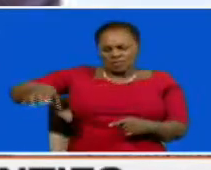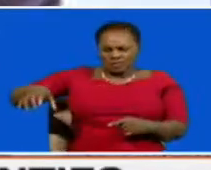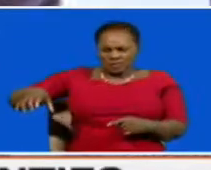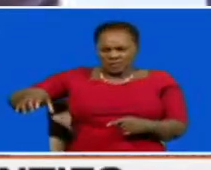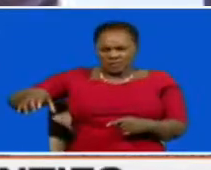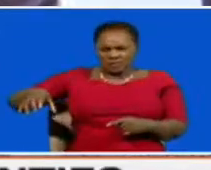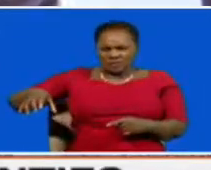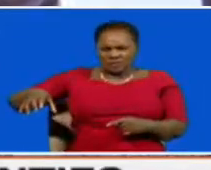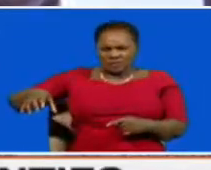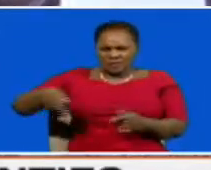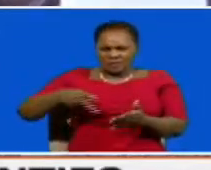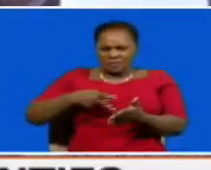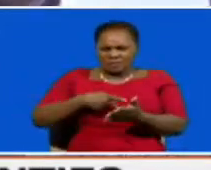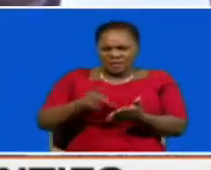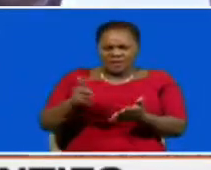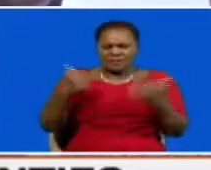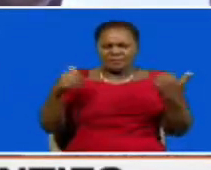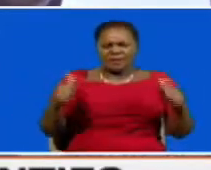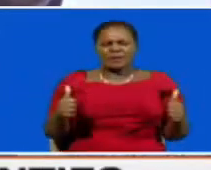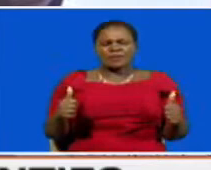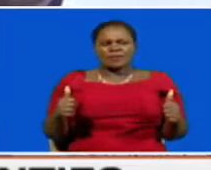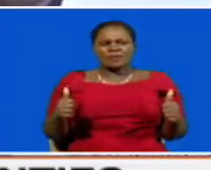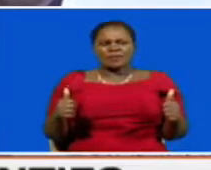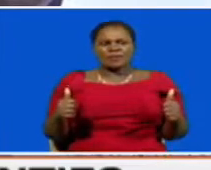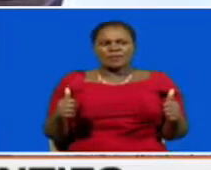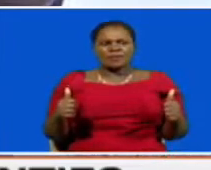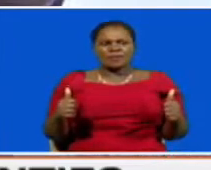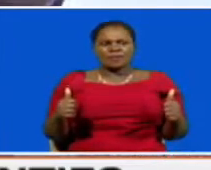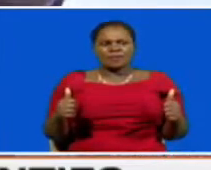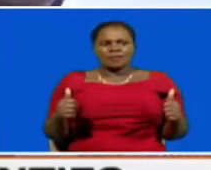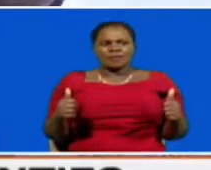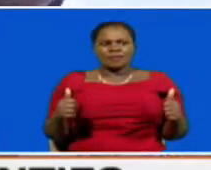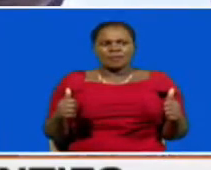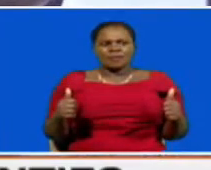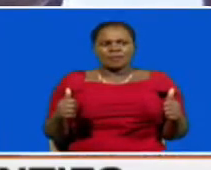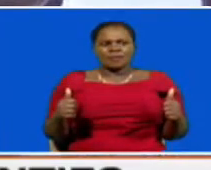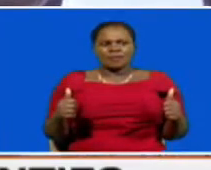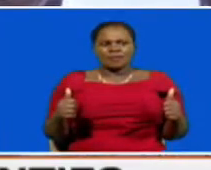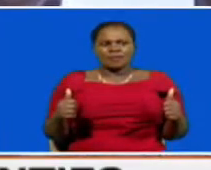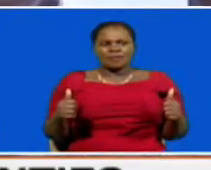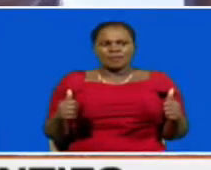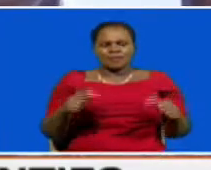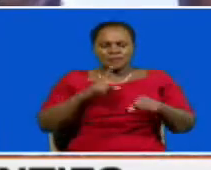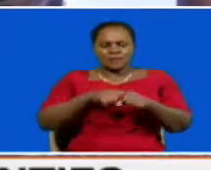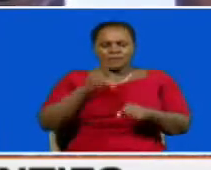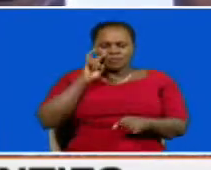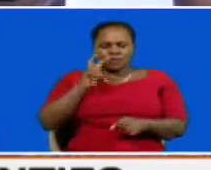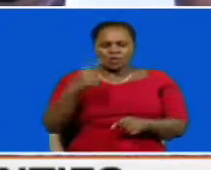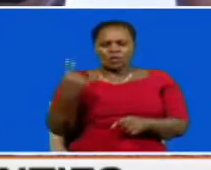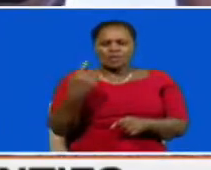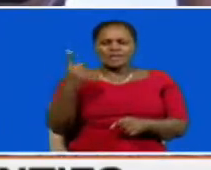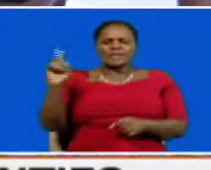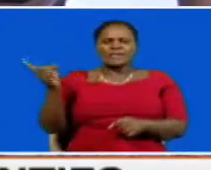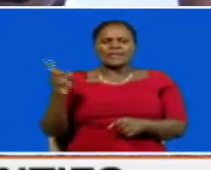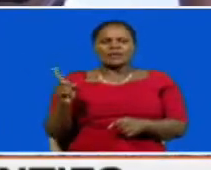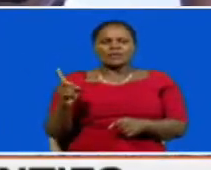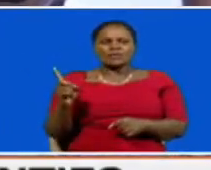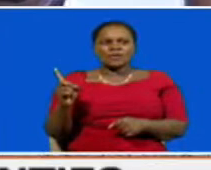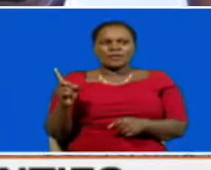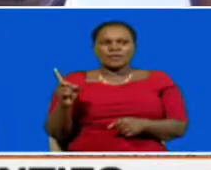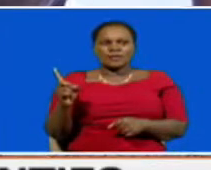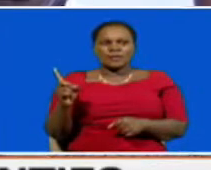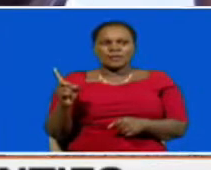work have not been paid for the last 5 years. And it is a tune of millions. If you look at it, like only in Nairobi, it's 100